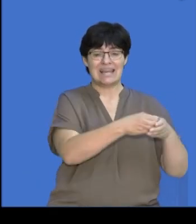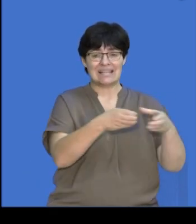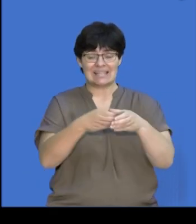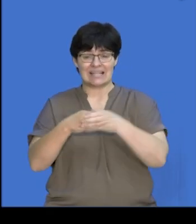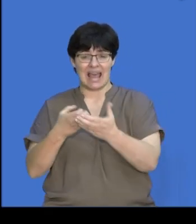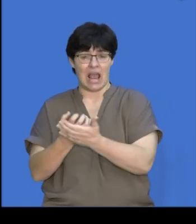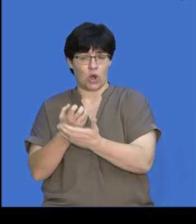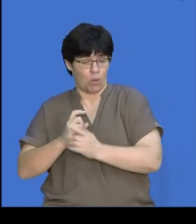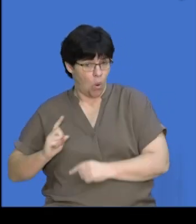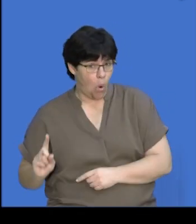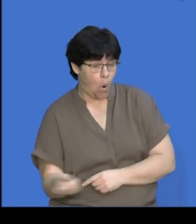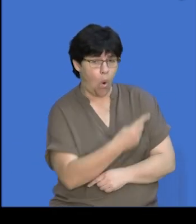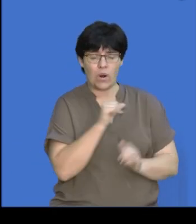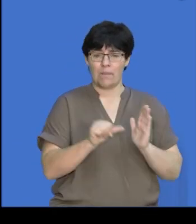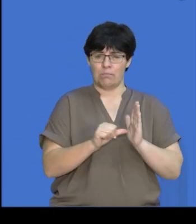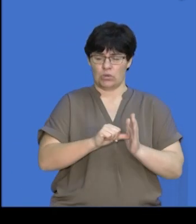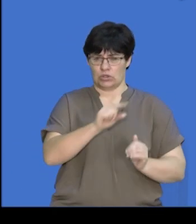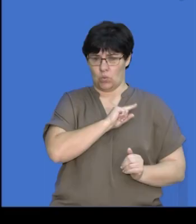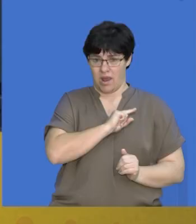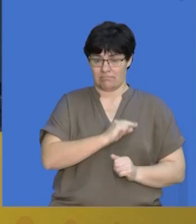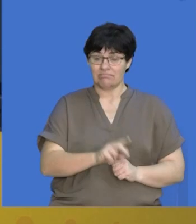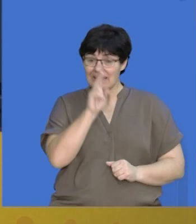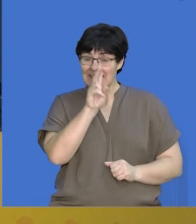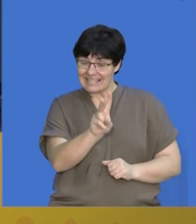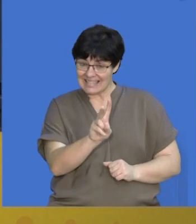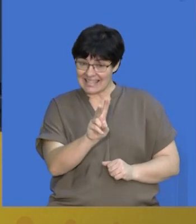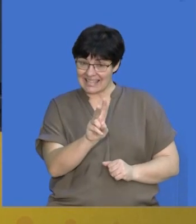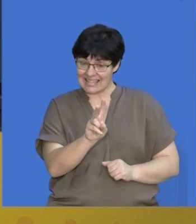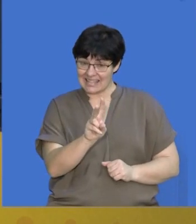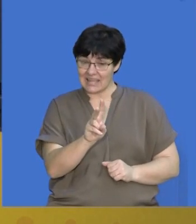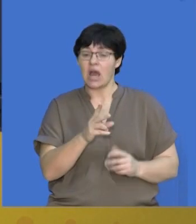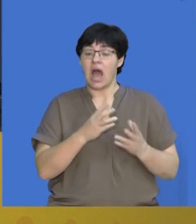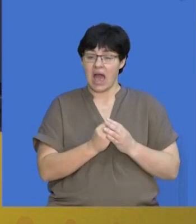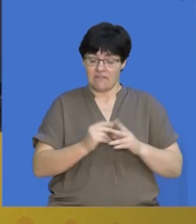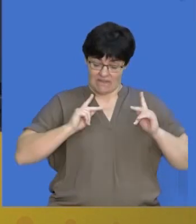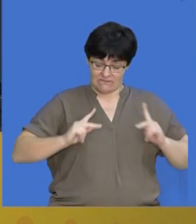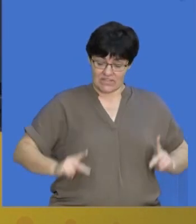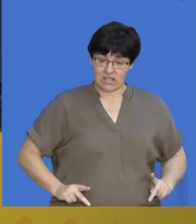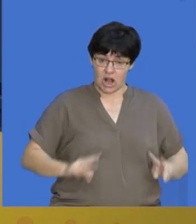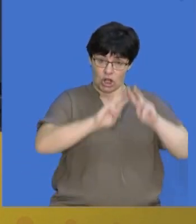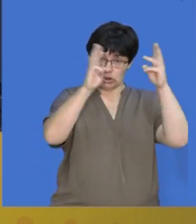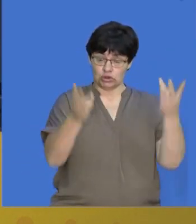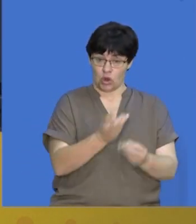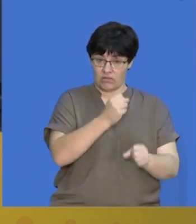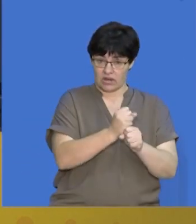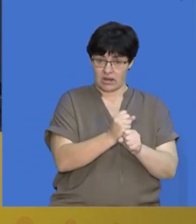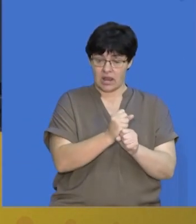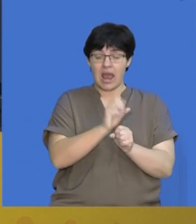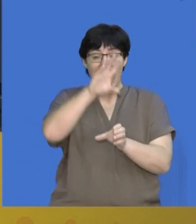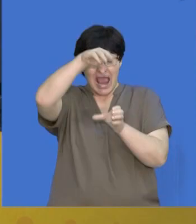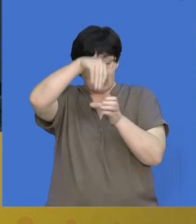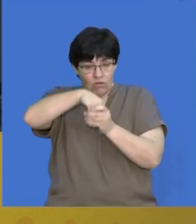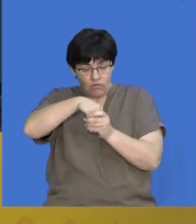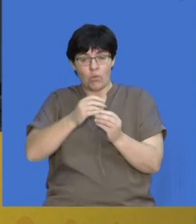economy. Note the integration again. We're taking physical geography and integrating it with